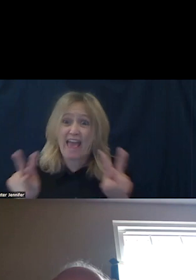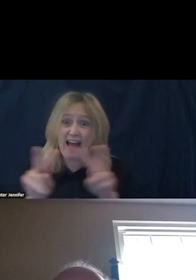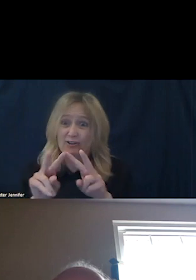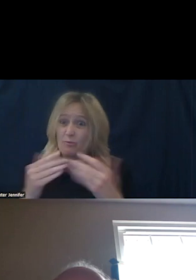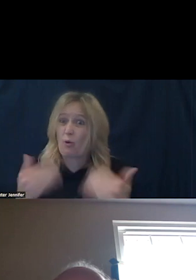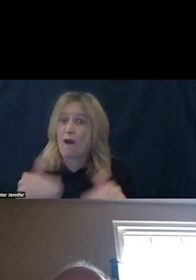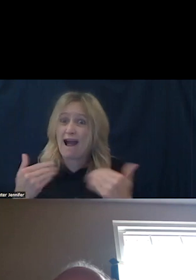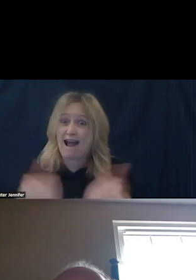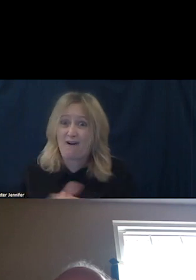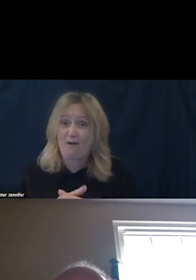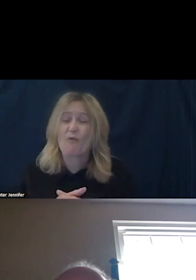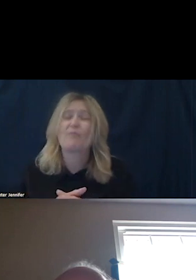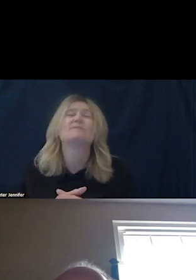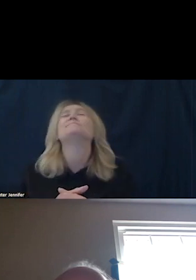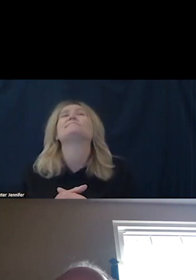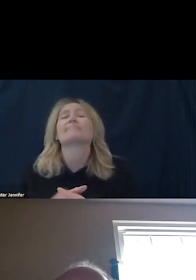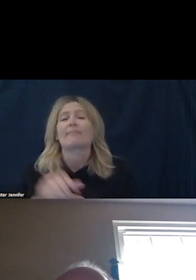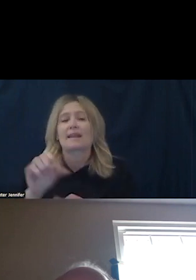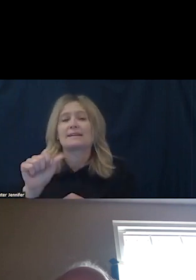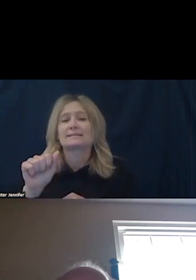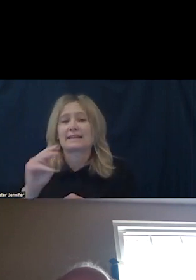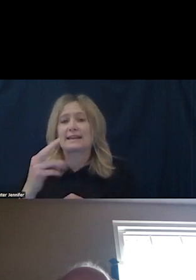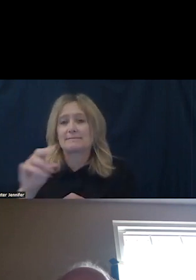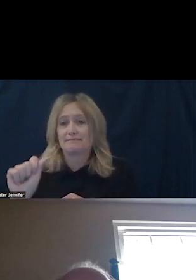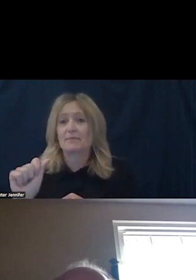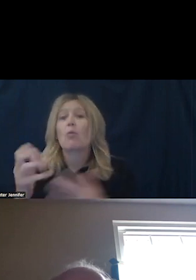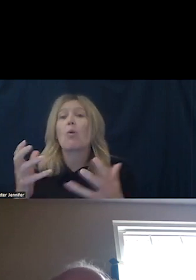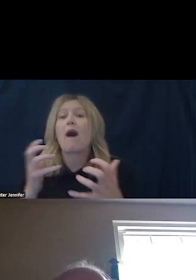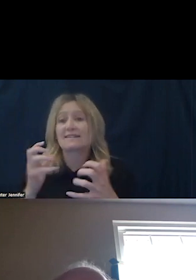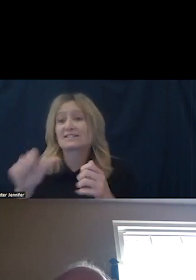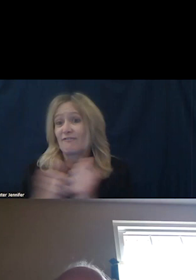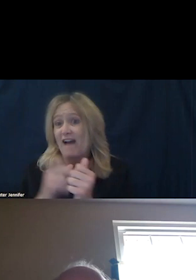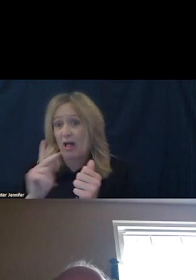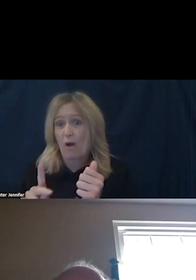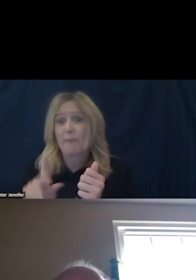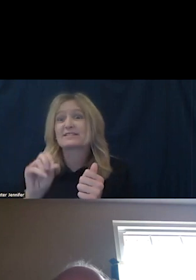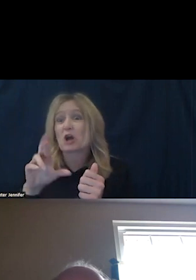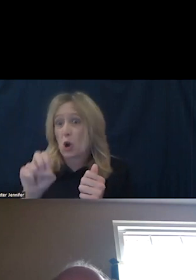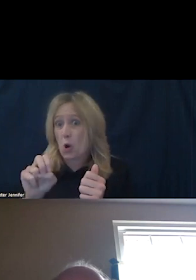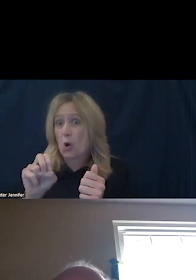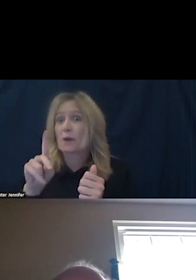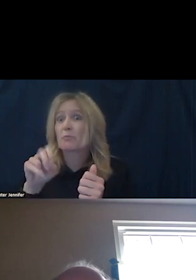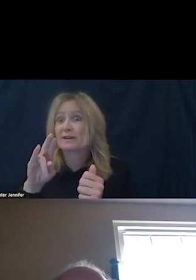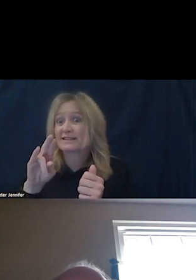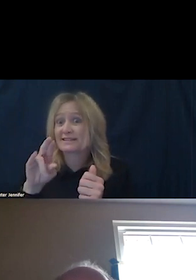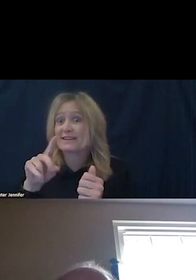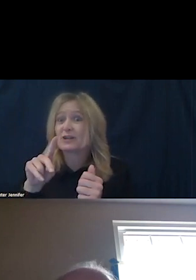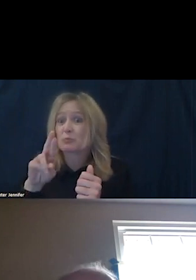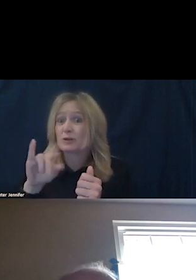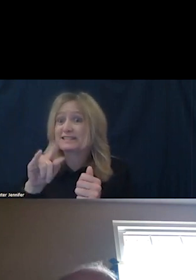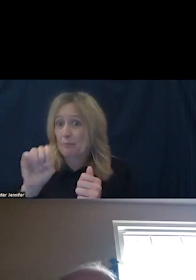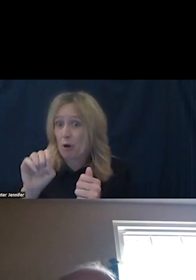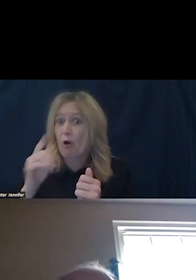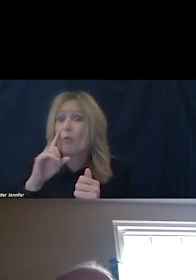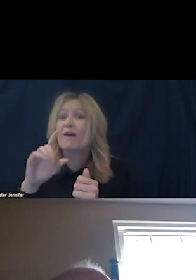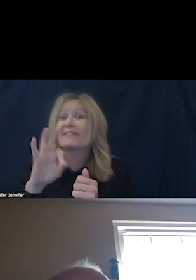now SAMHSA has embedded follow-up as a core principle in 988 implementation. There's also